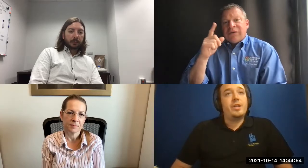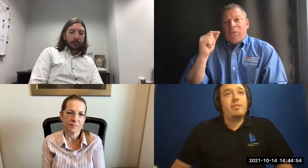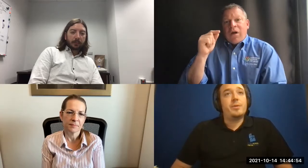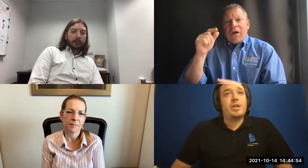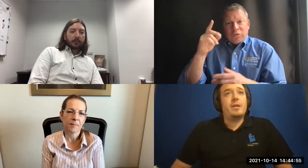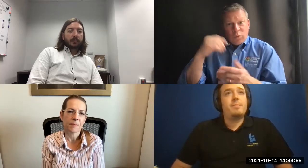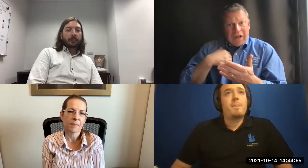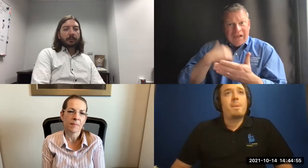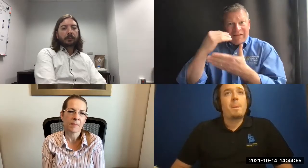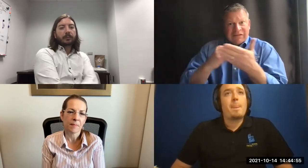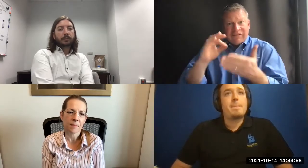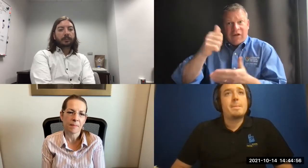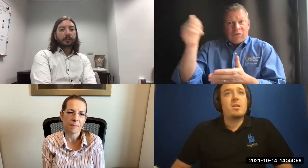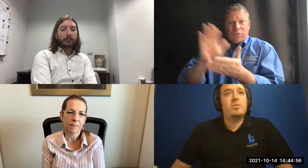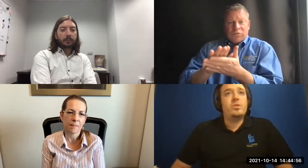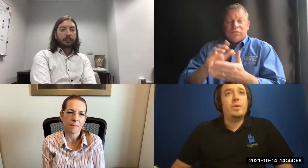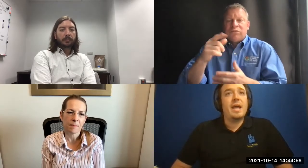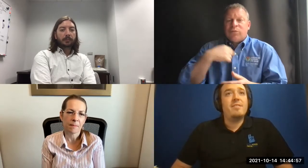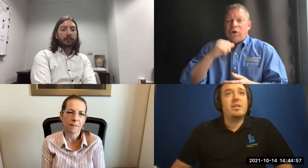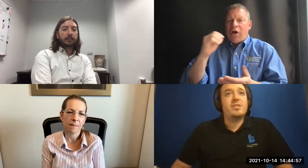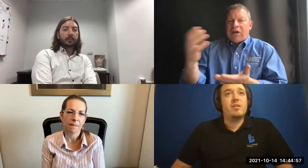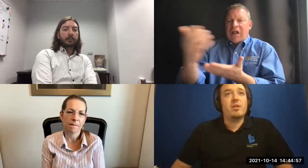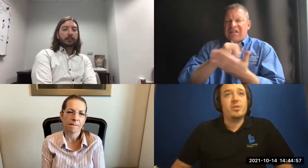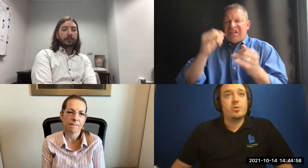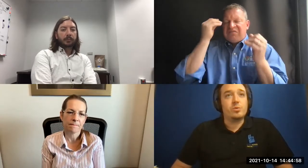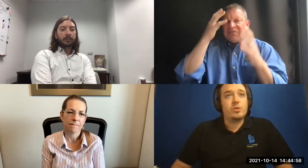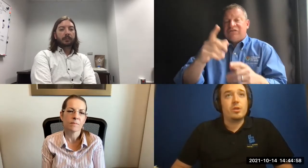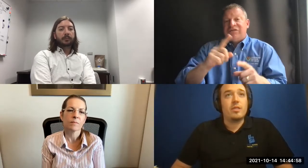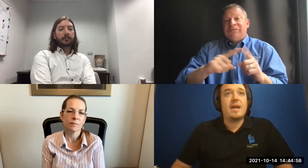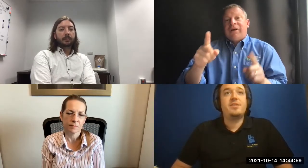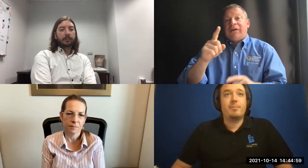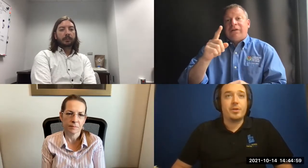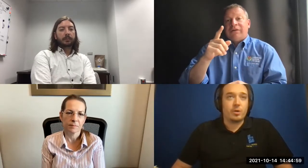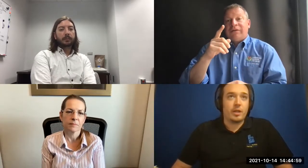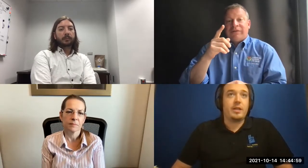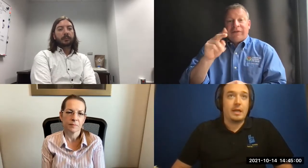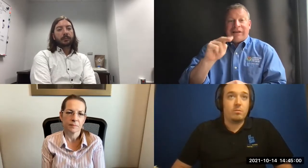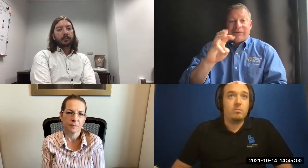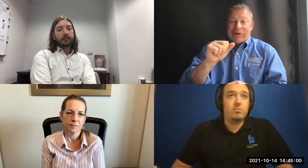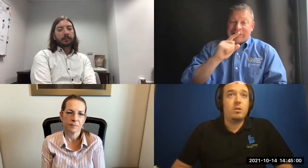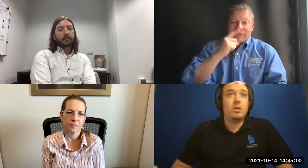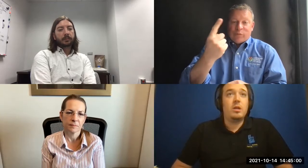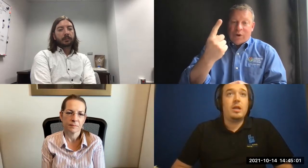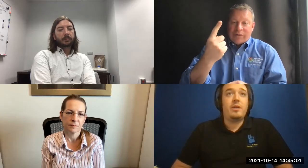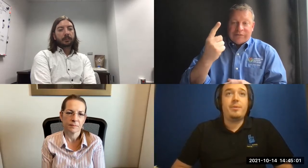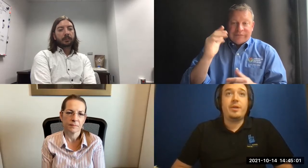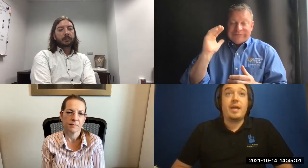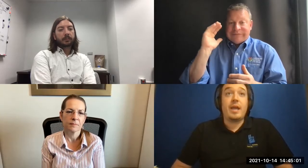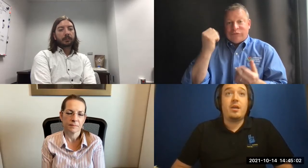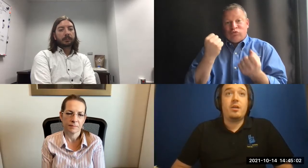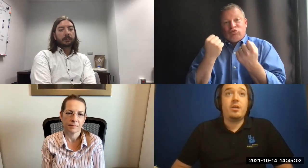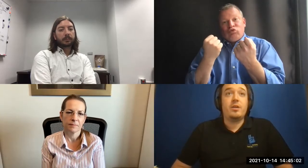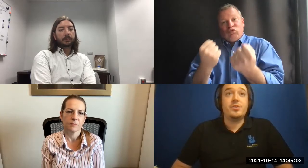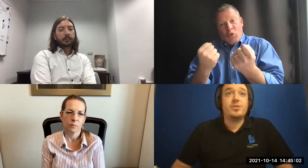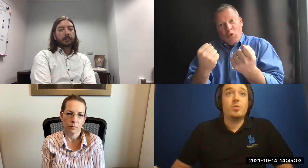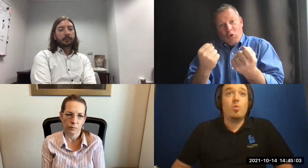Good question here from the chat. Do we have a list of other schools? That is information we're collecting now.